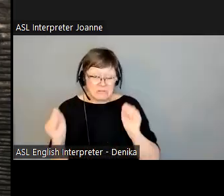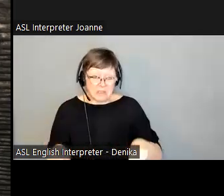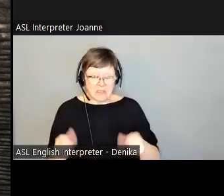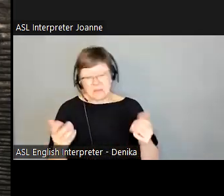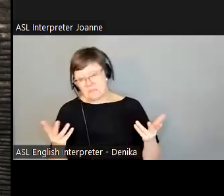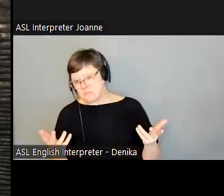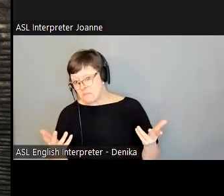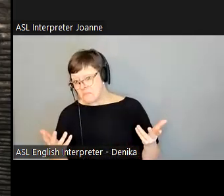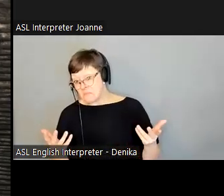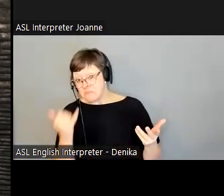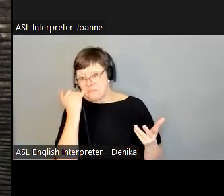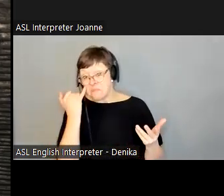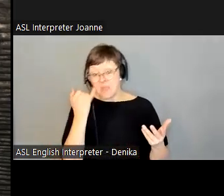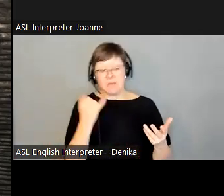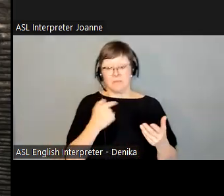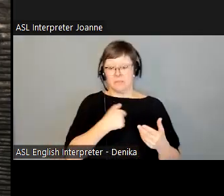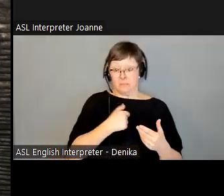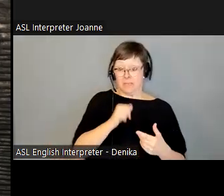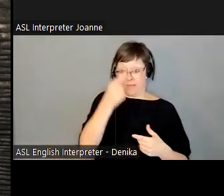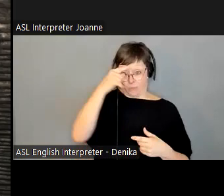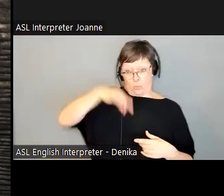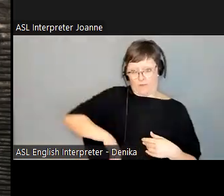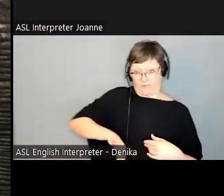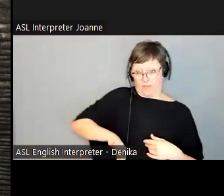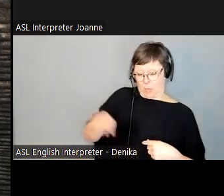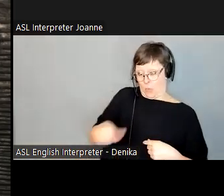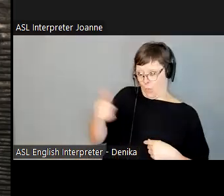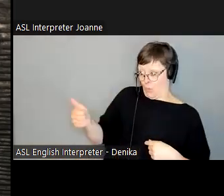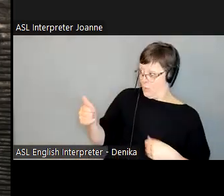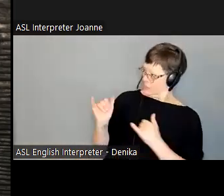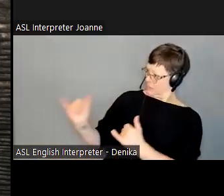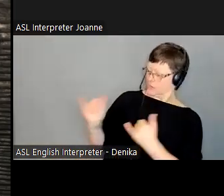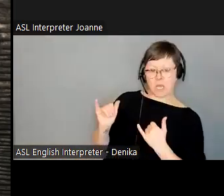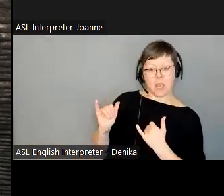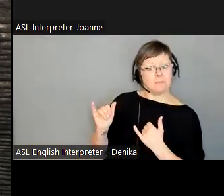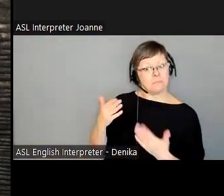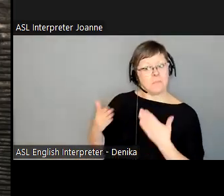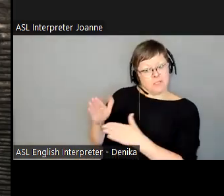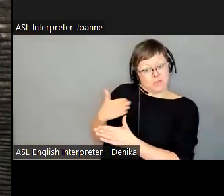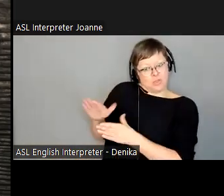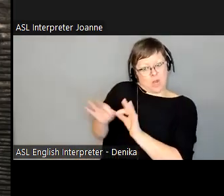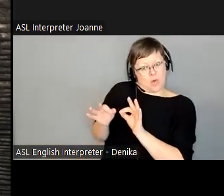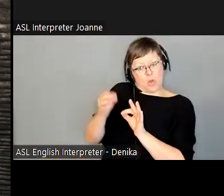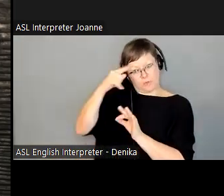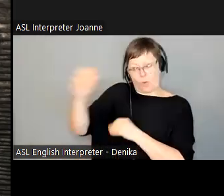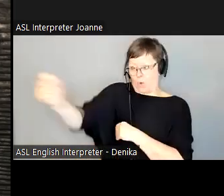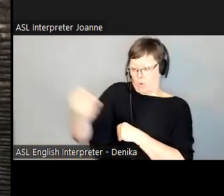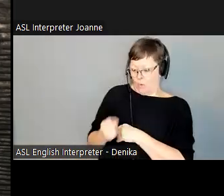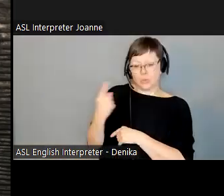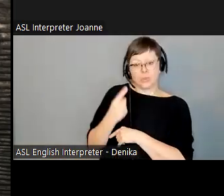similar organization to yourself, or you're funded under the same umbrella, that's just something to